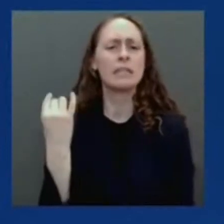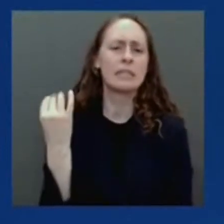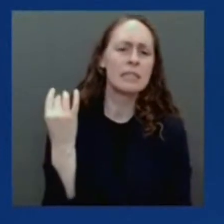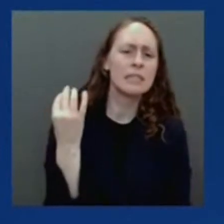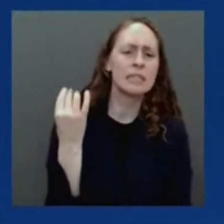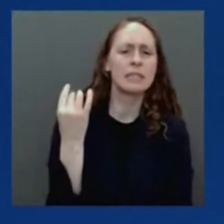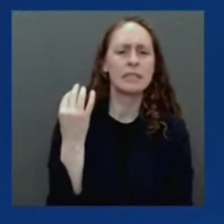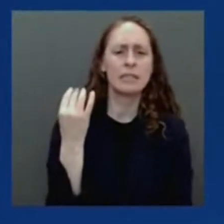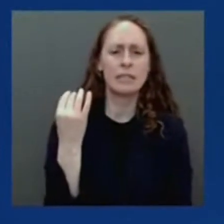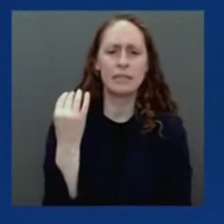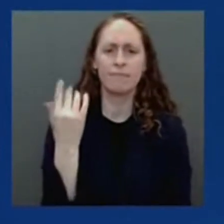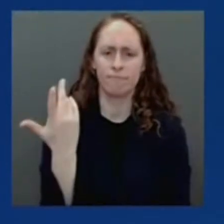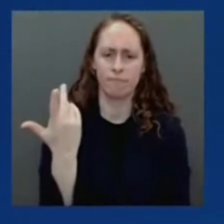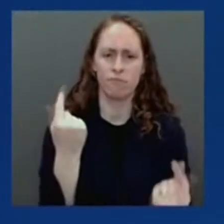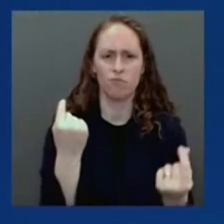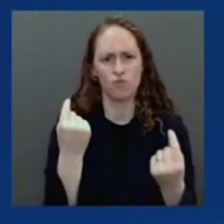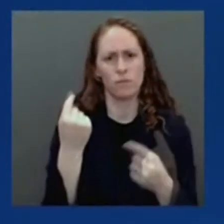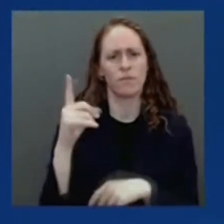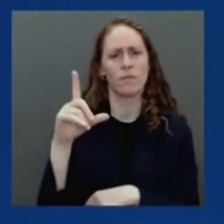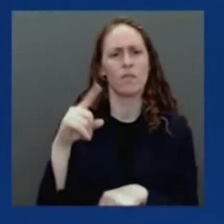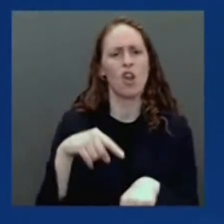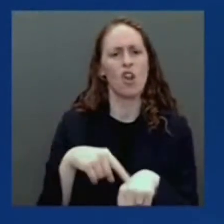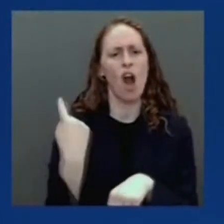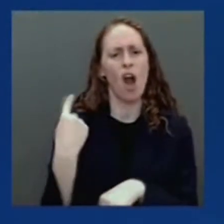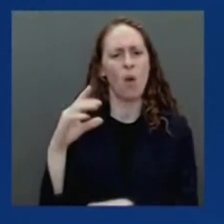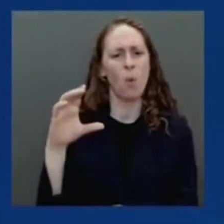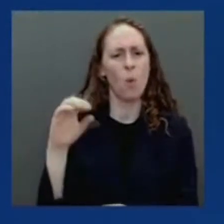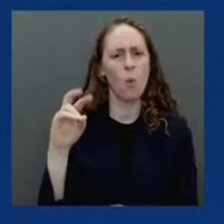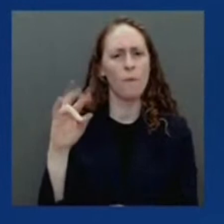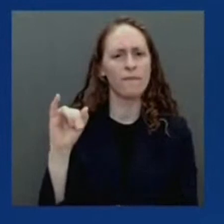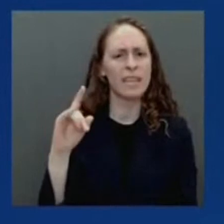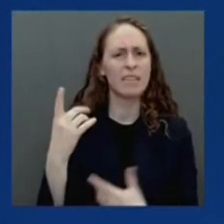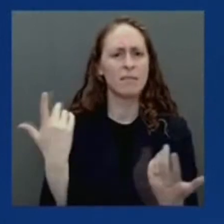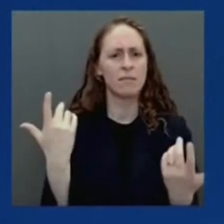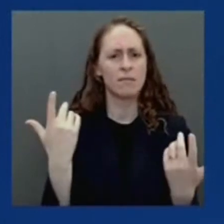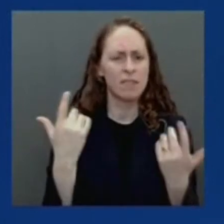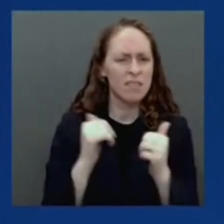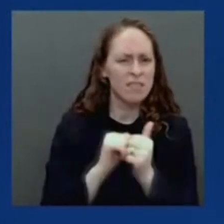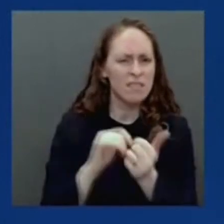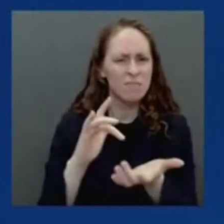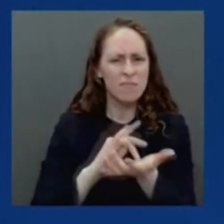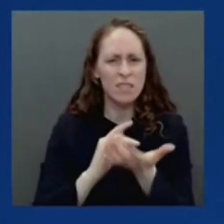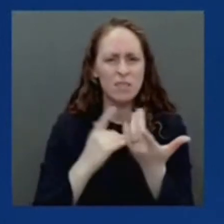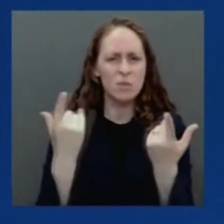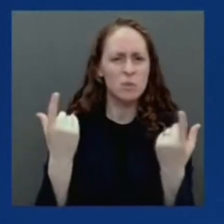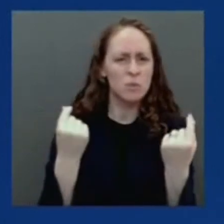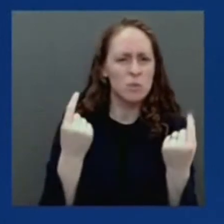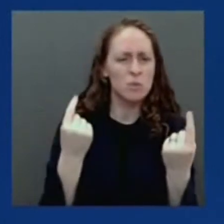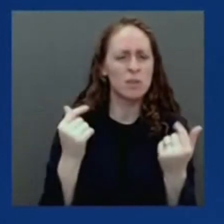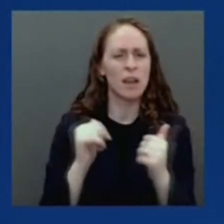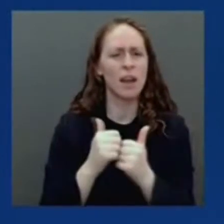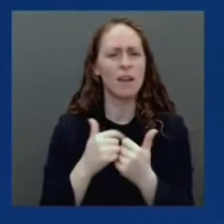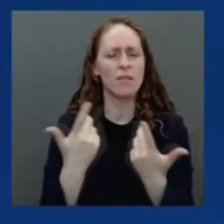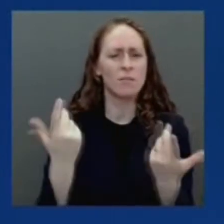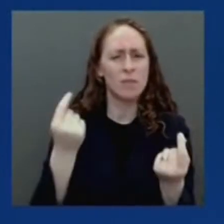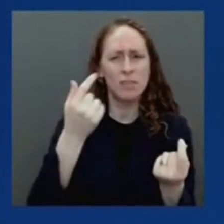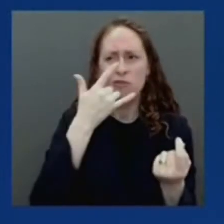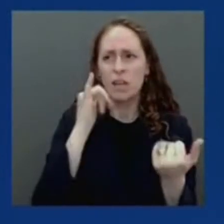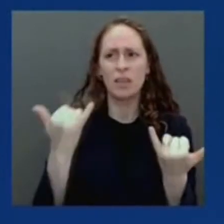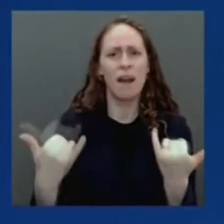with research about treatment availability and accreditation of clinics offering that